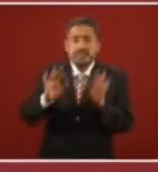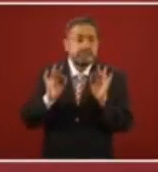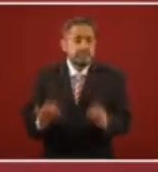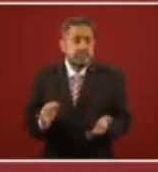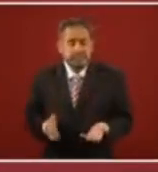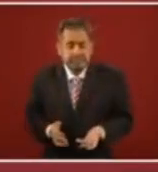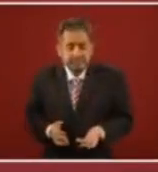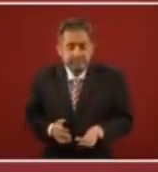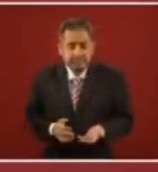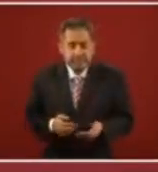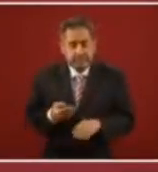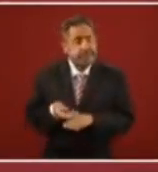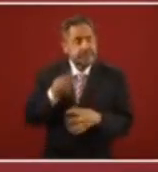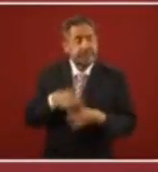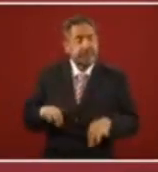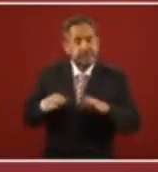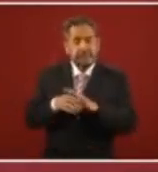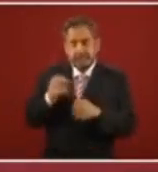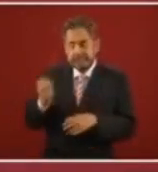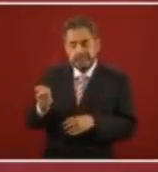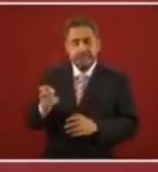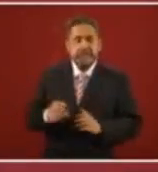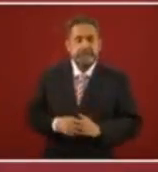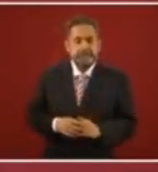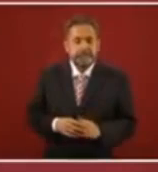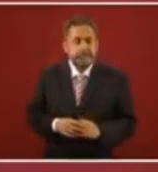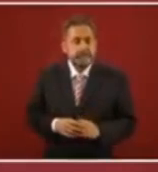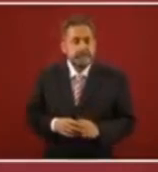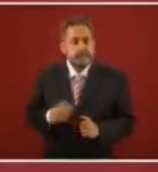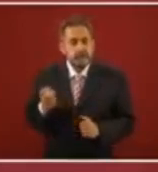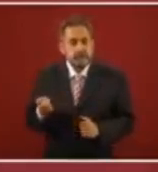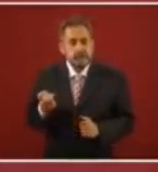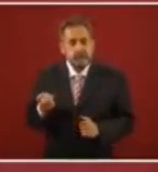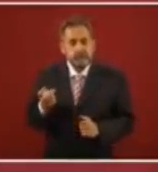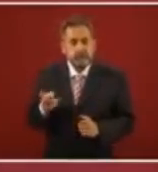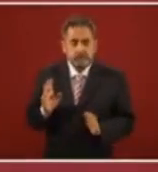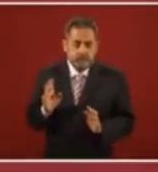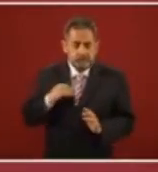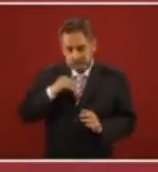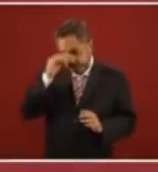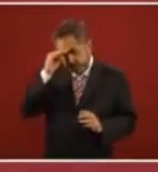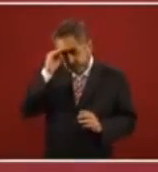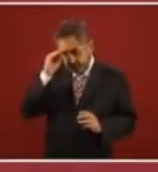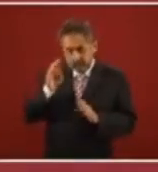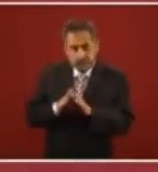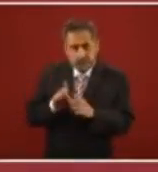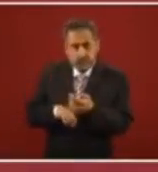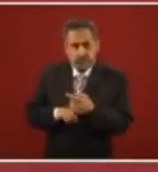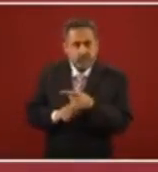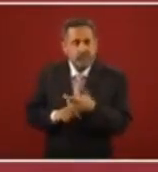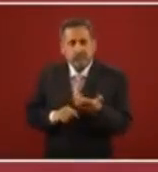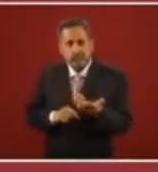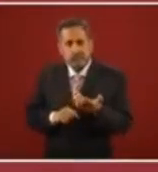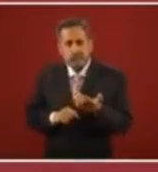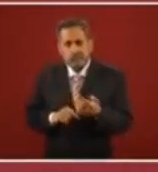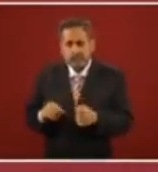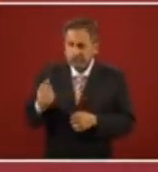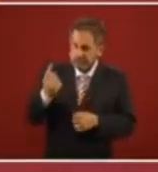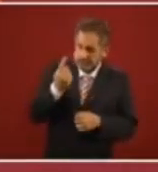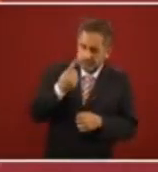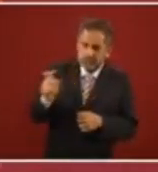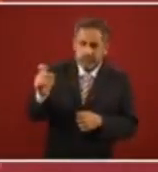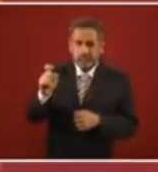es muy importante esto y ya de los más de 100